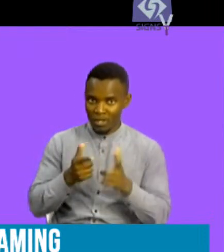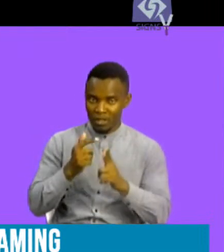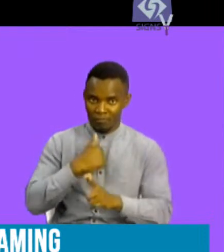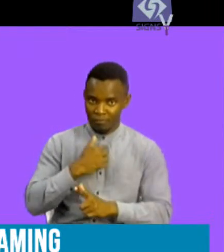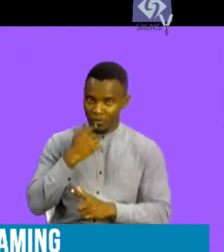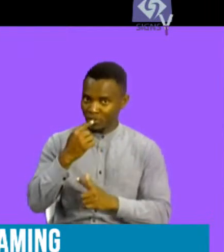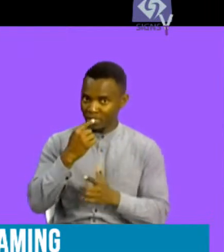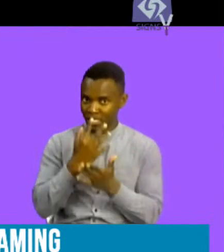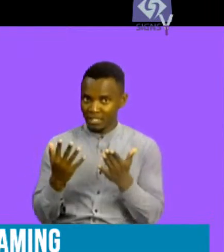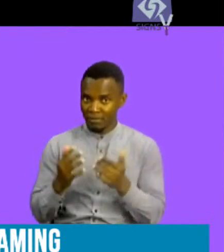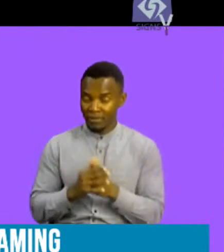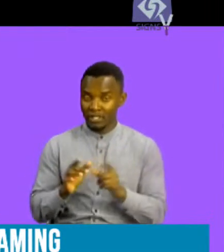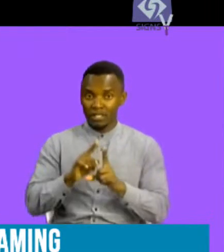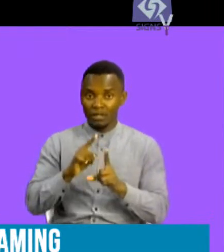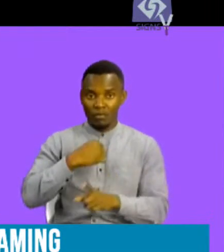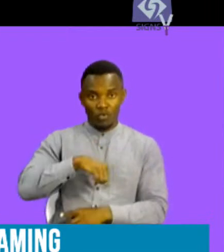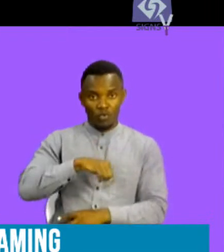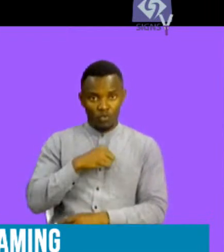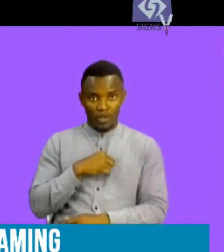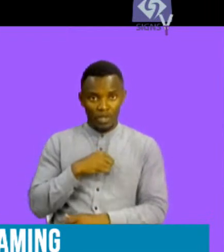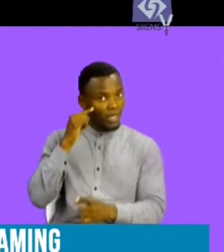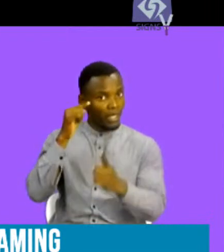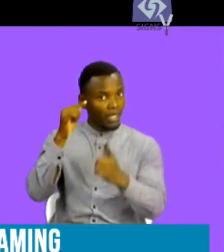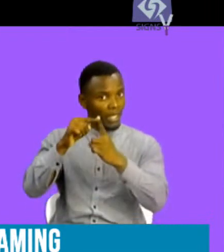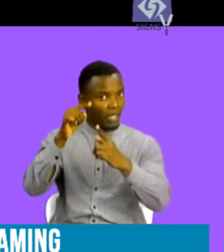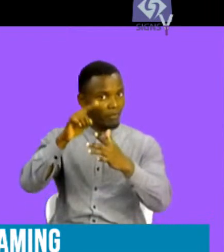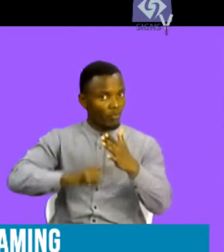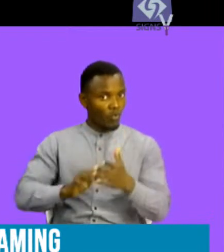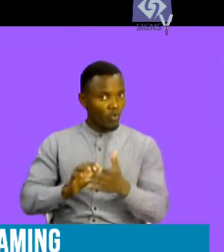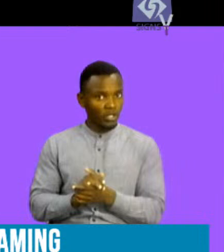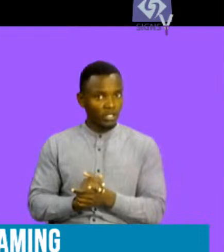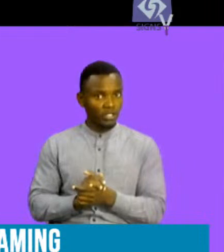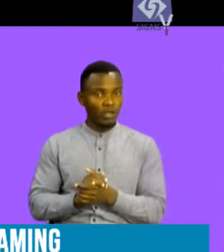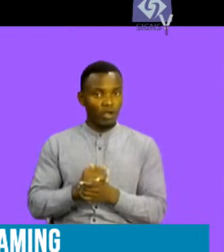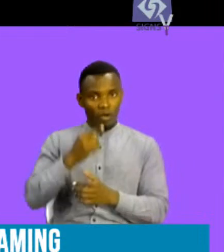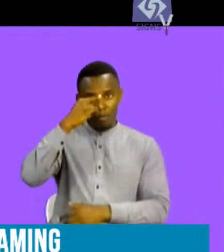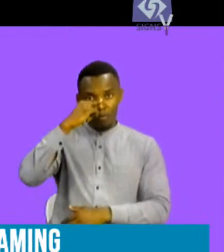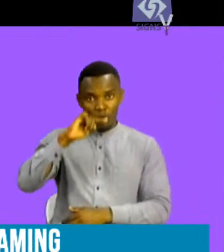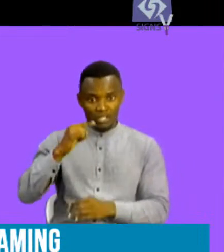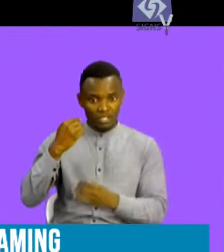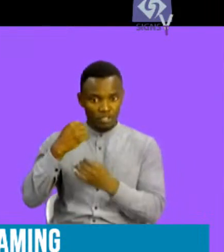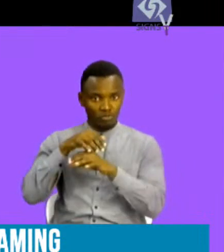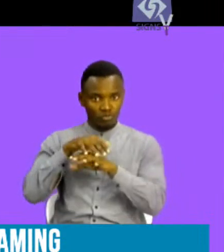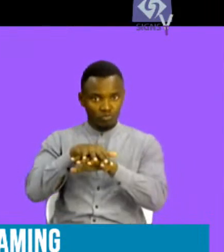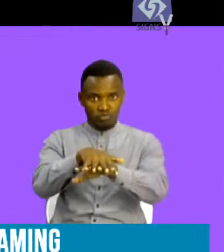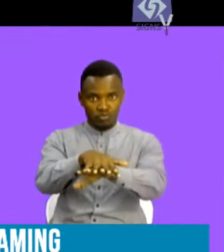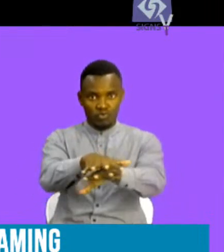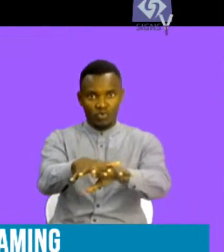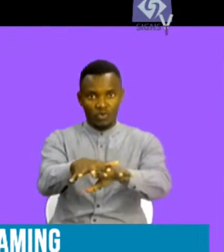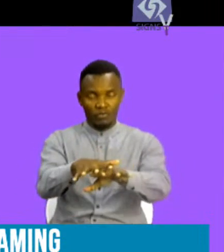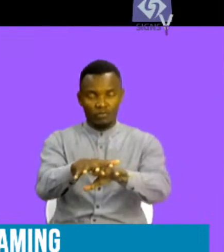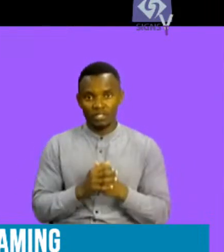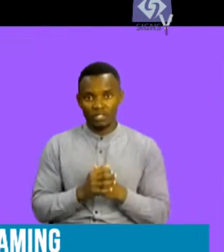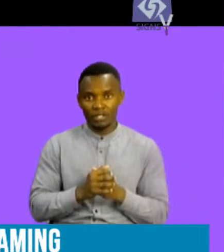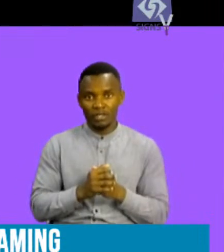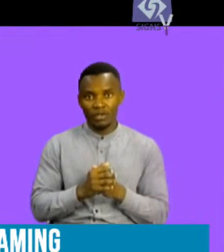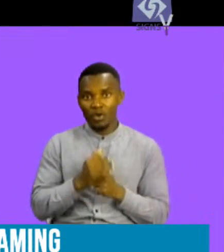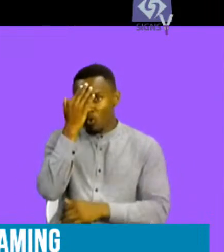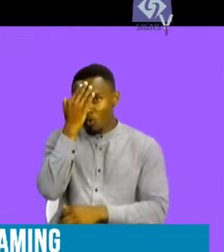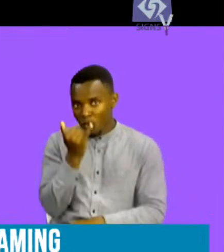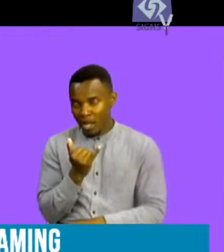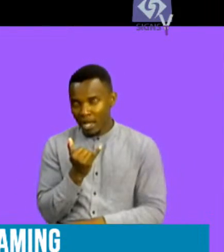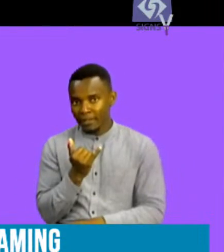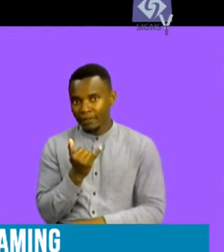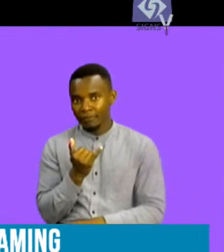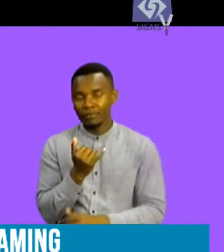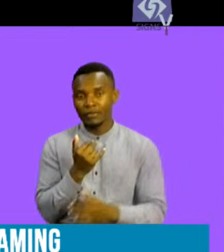working group, we also aiming to influence policy. Because sometimes you see, as